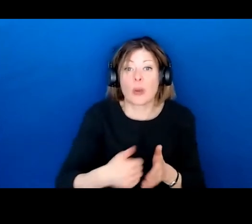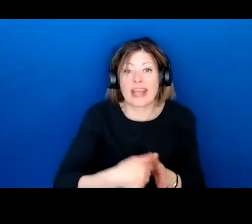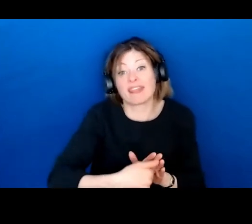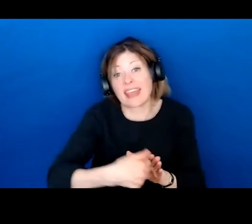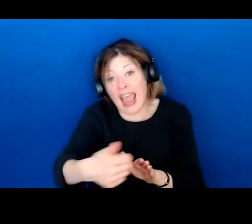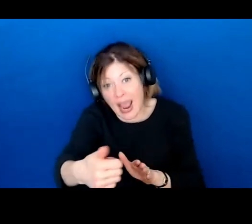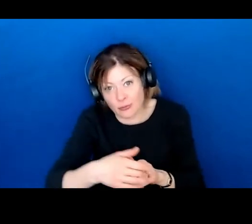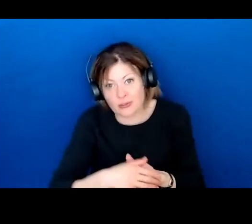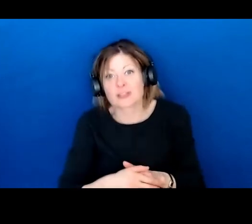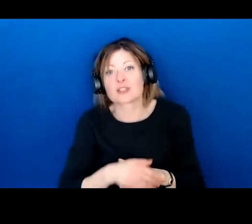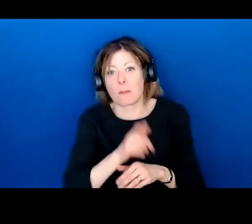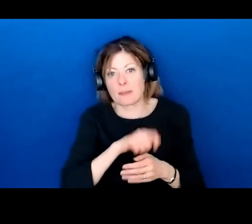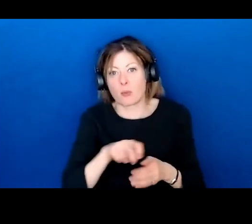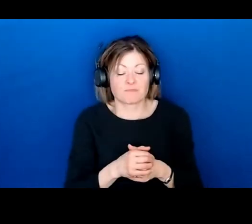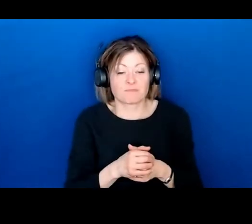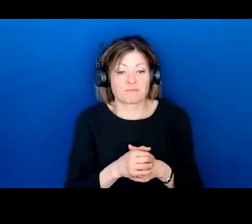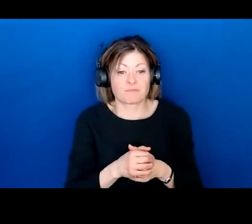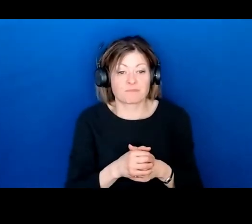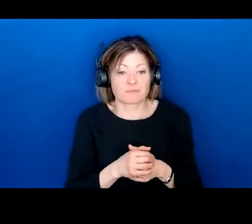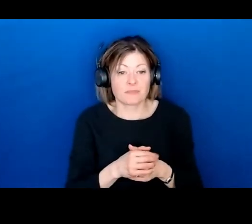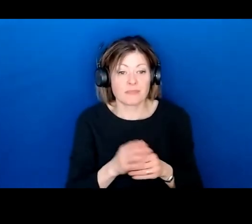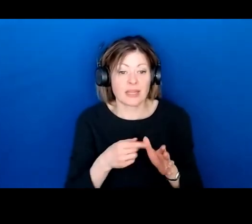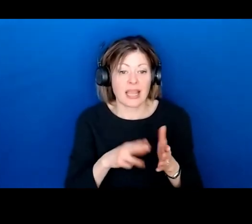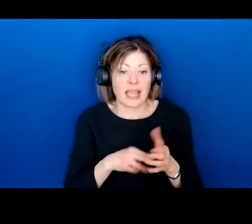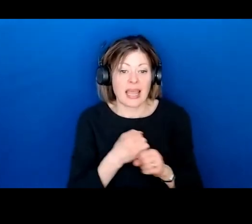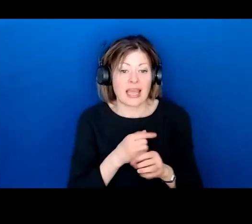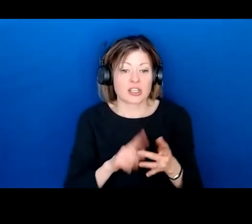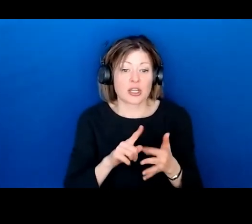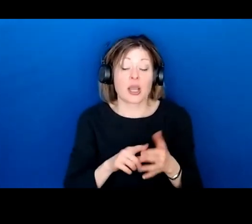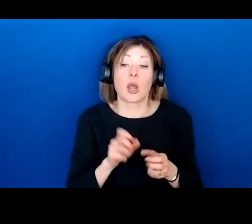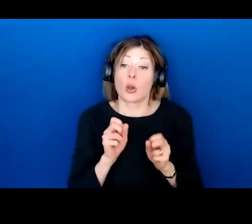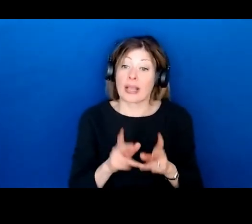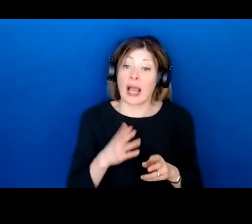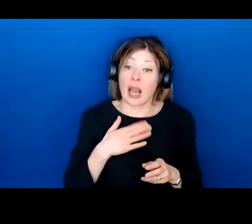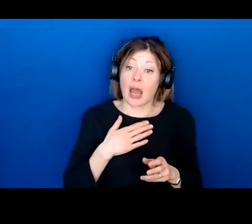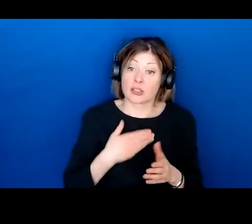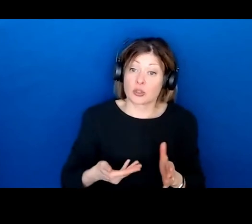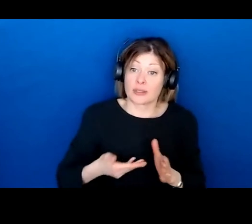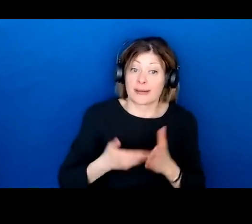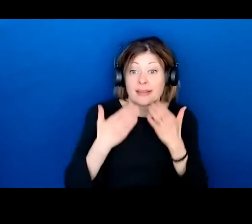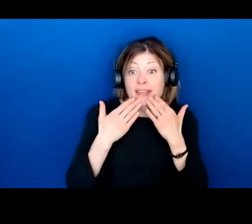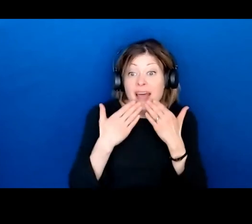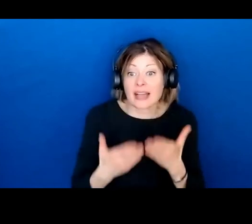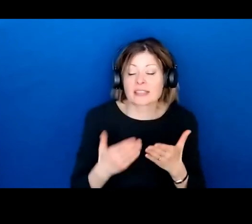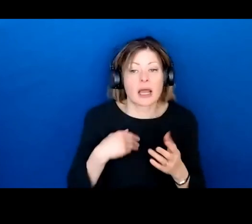you can see that's the best part of it. Can I extend my thanks as well? I've not been